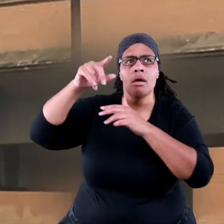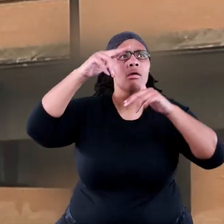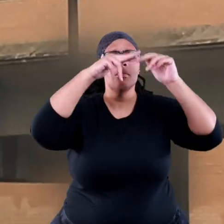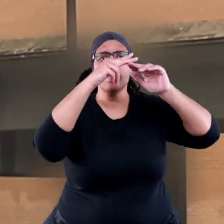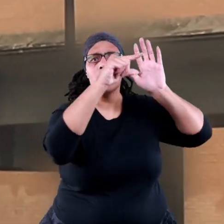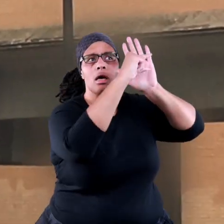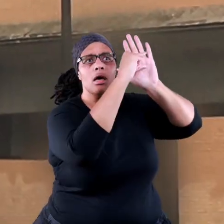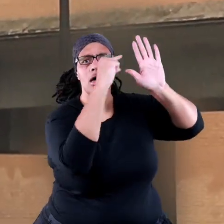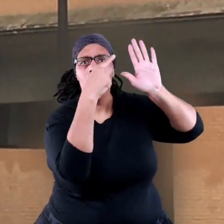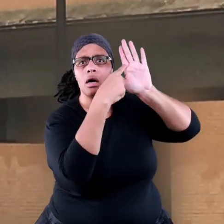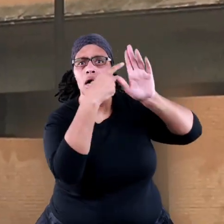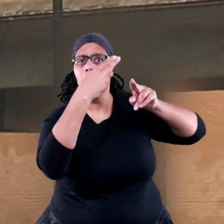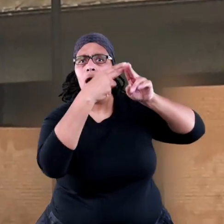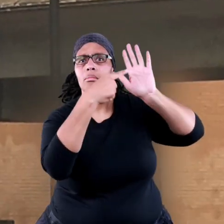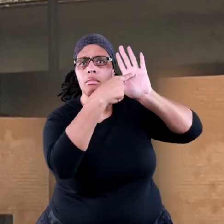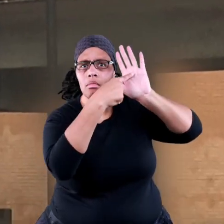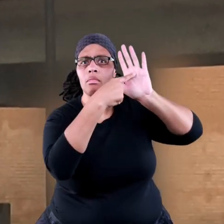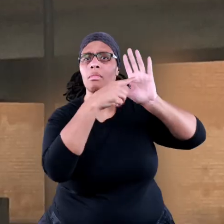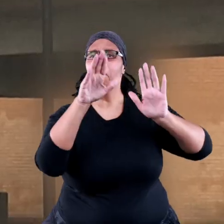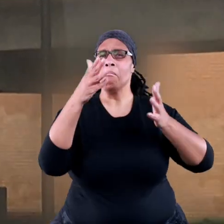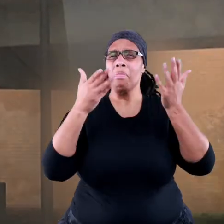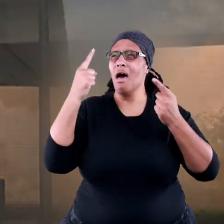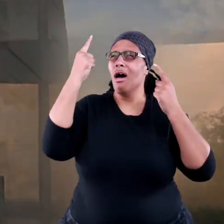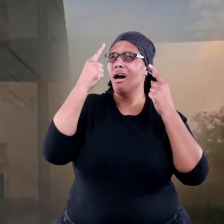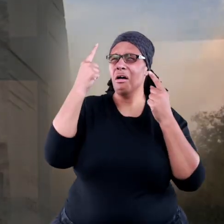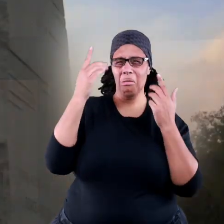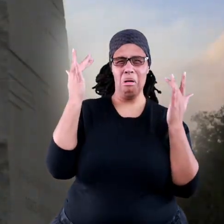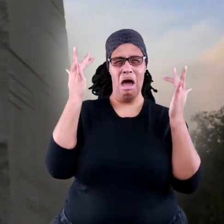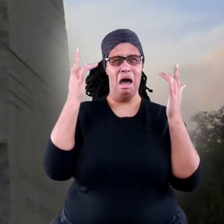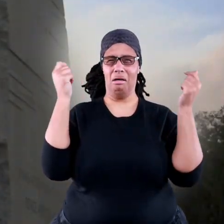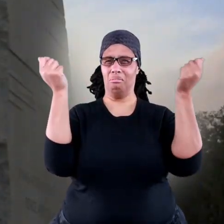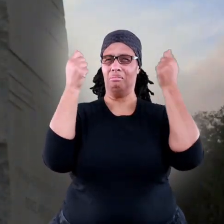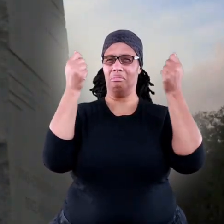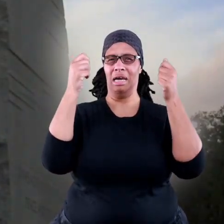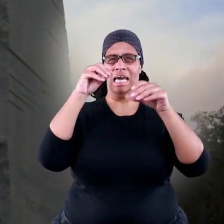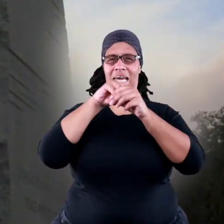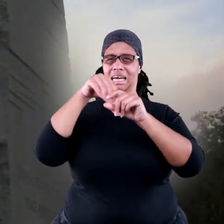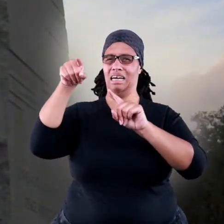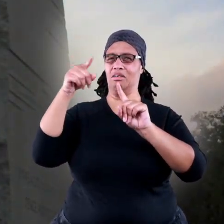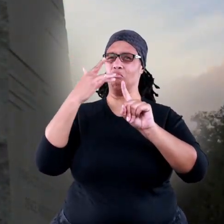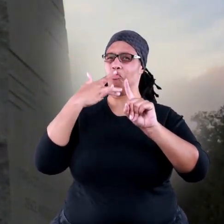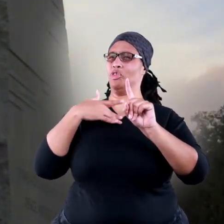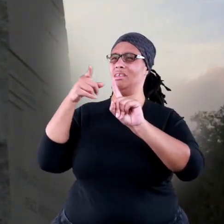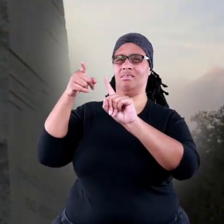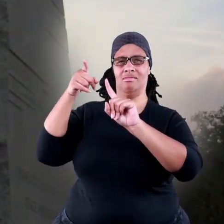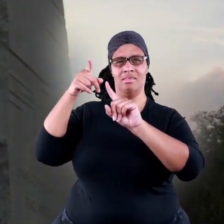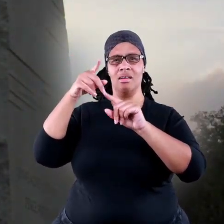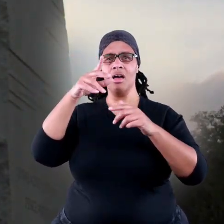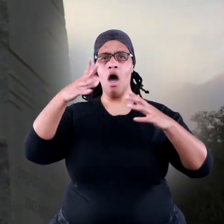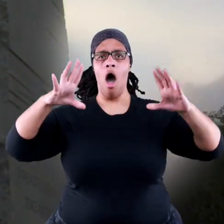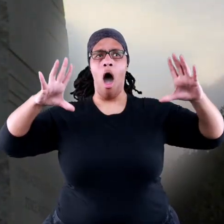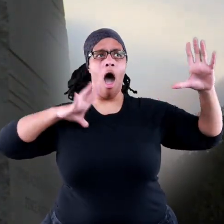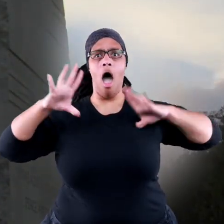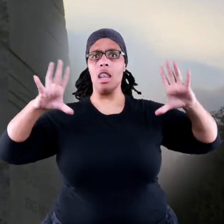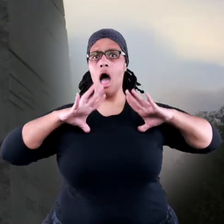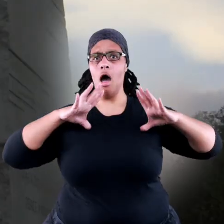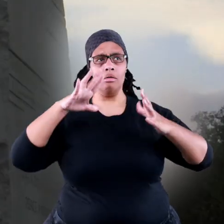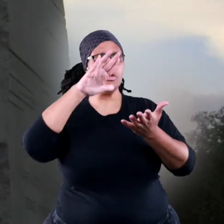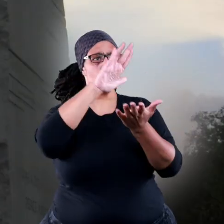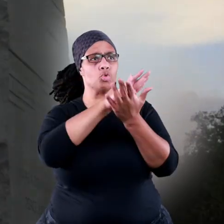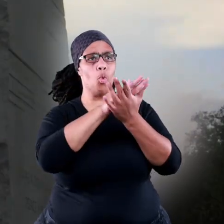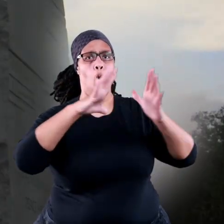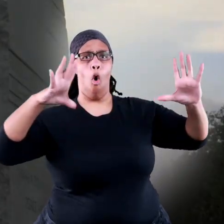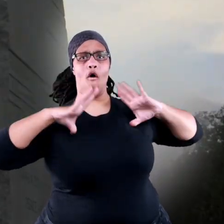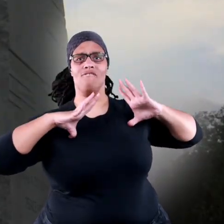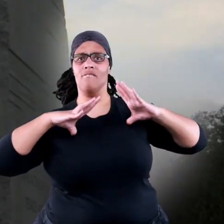a school or other building with his name on it. You may wonder why we celebrate his birthday in January by taking a holiday